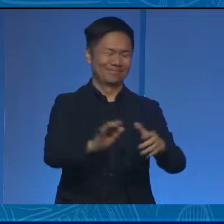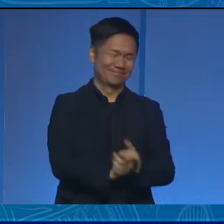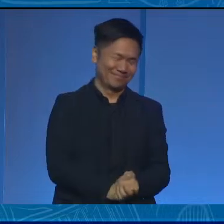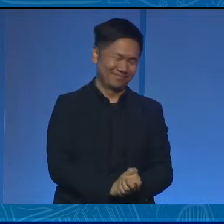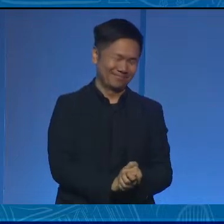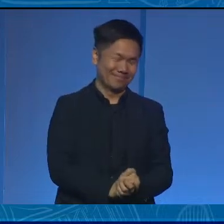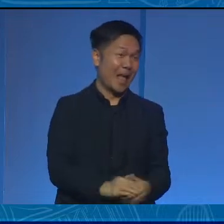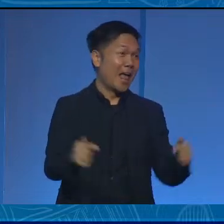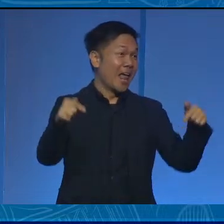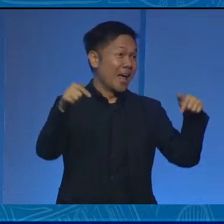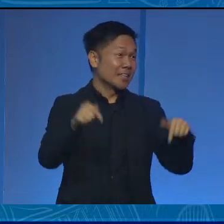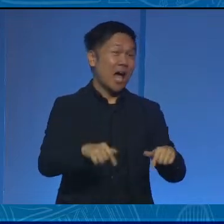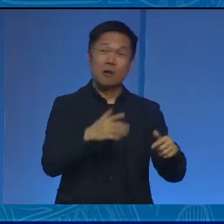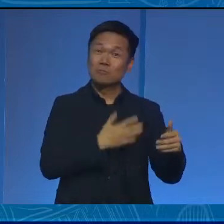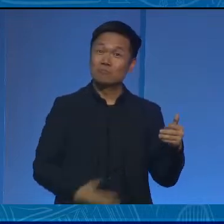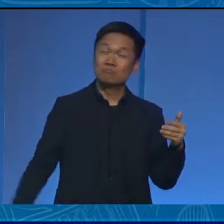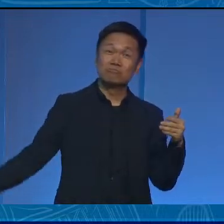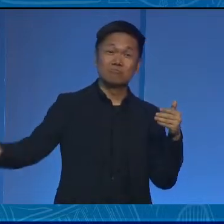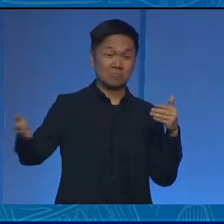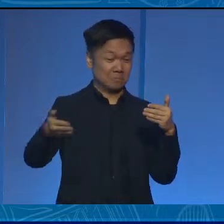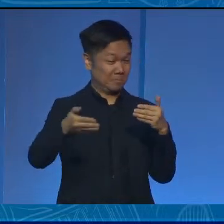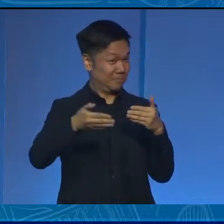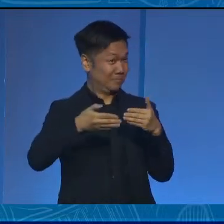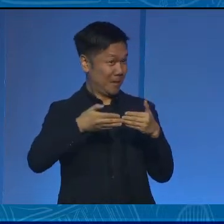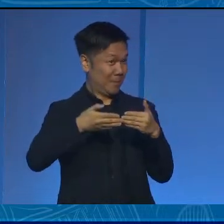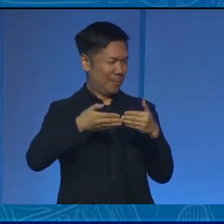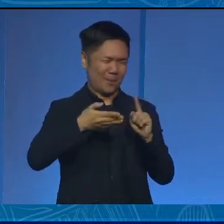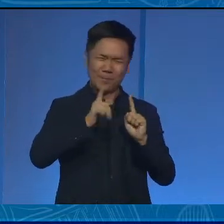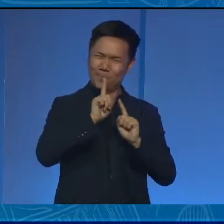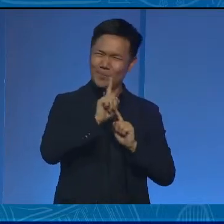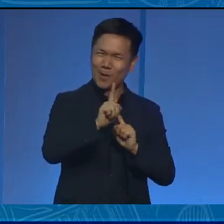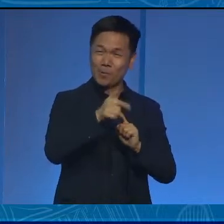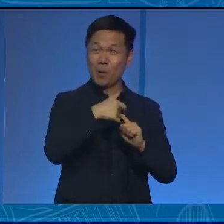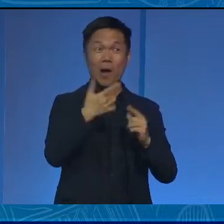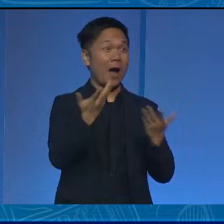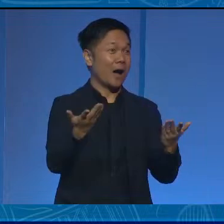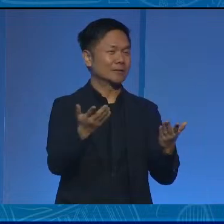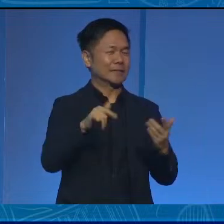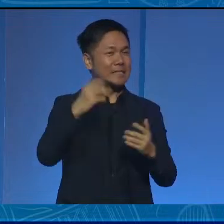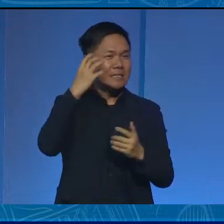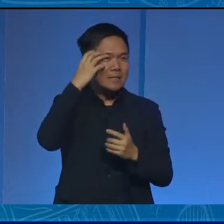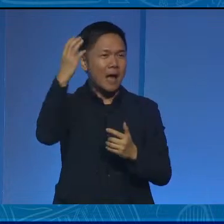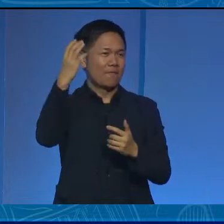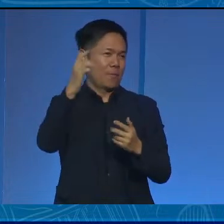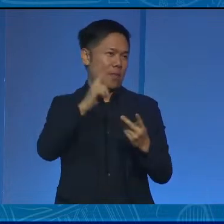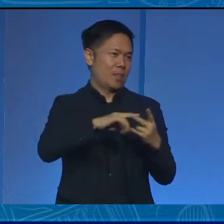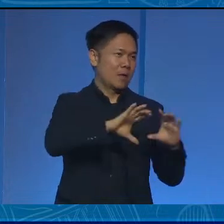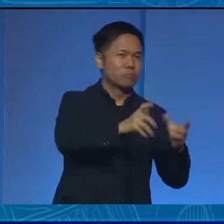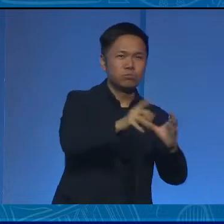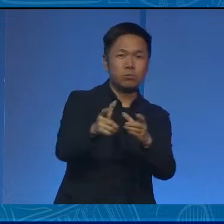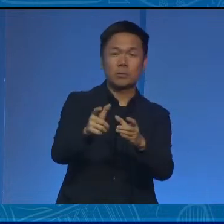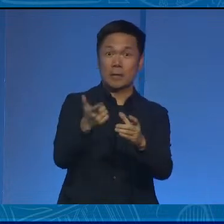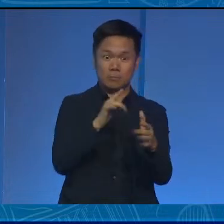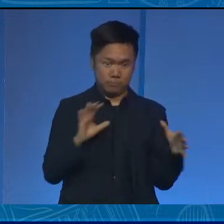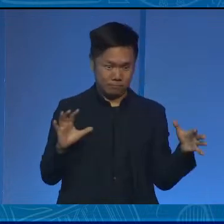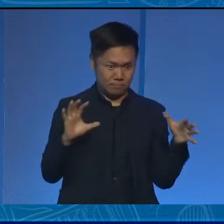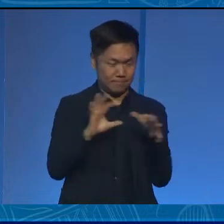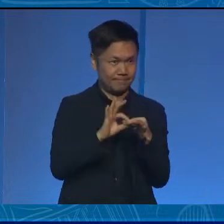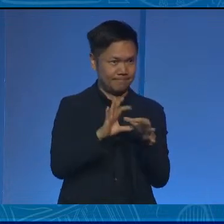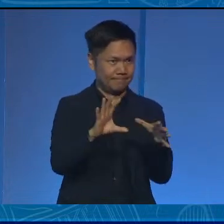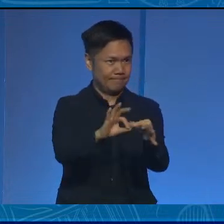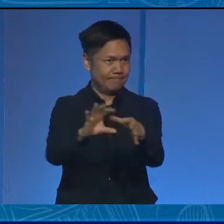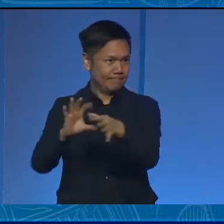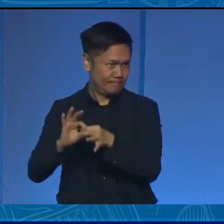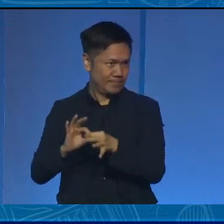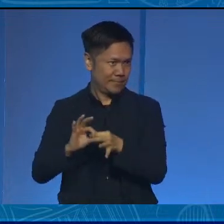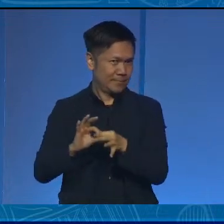allowed us to build bridges across government departments, sectors, and borders. The